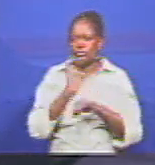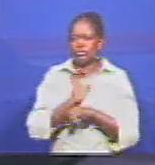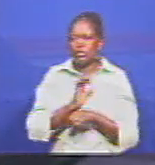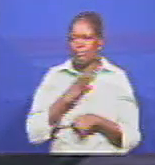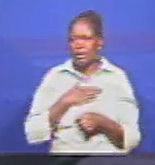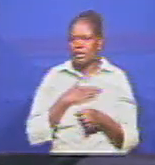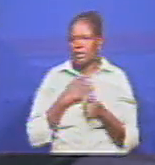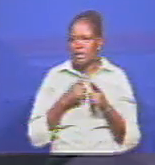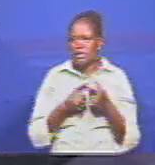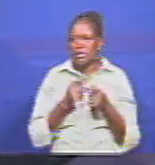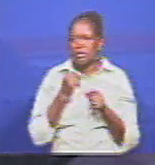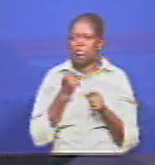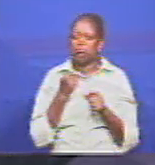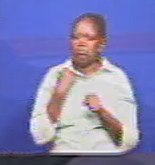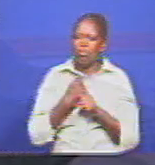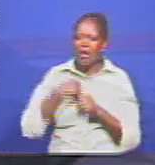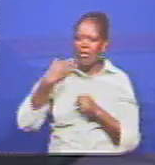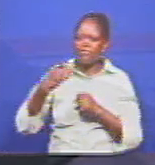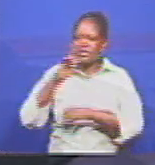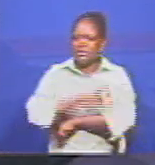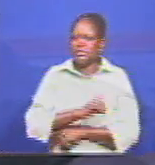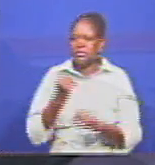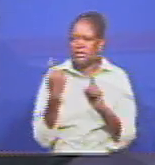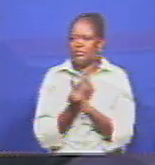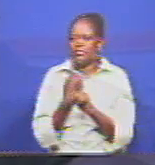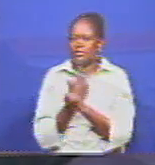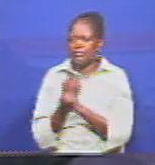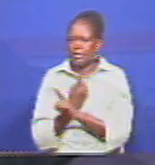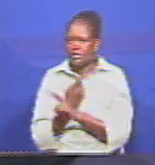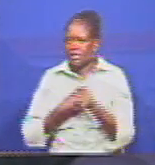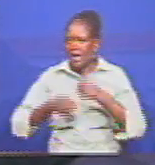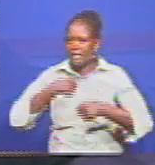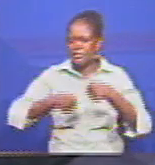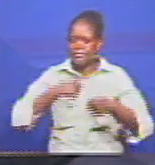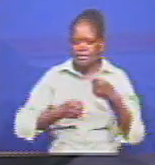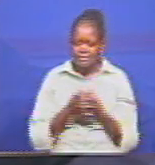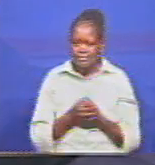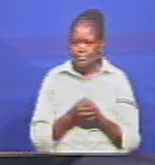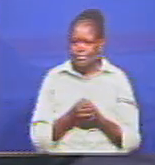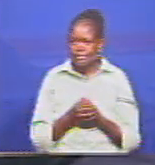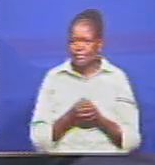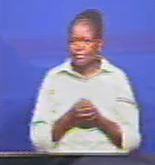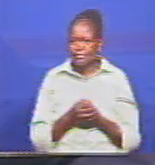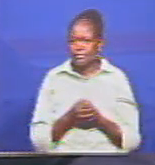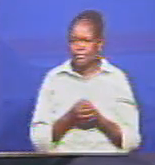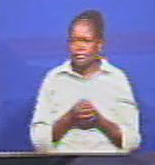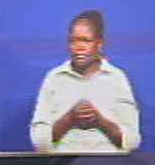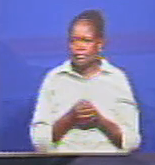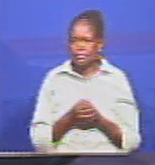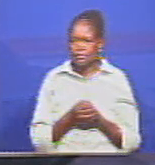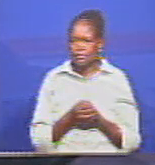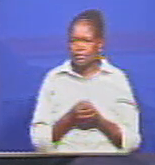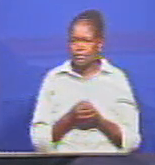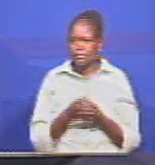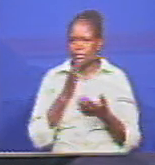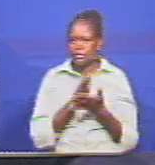and working every day yes. In different activities. Yes. So it is in